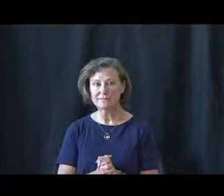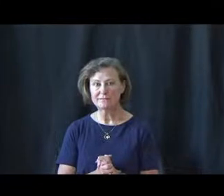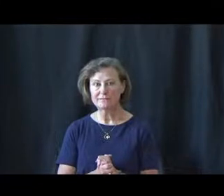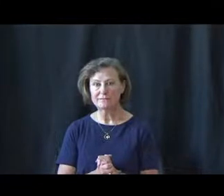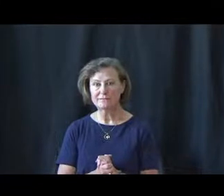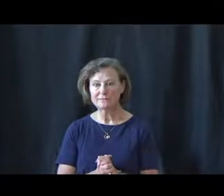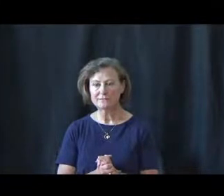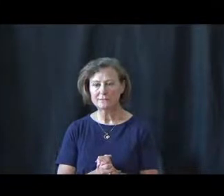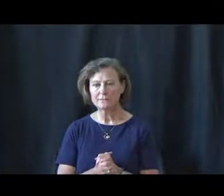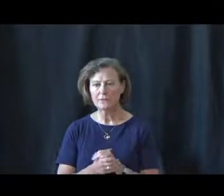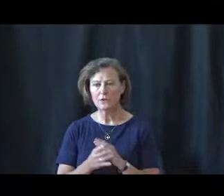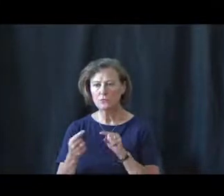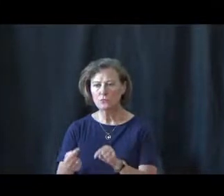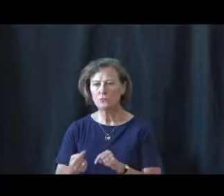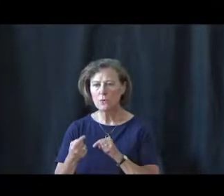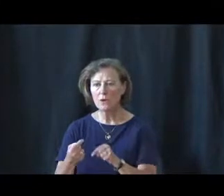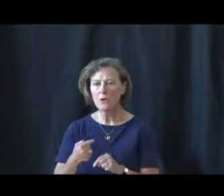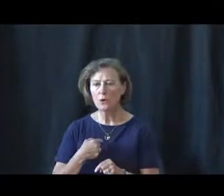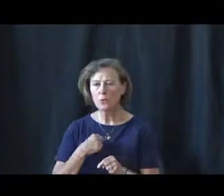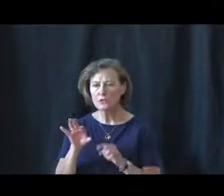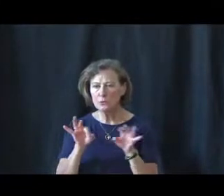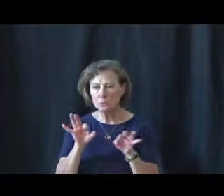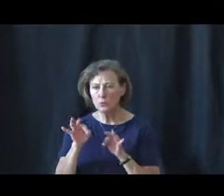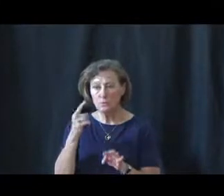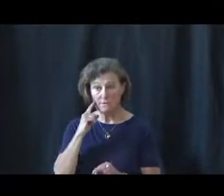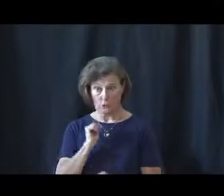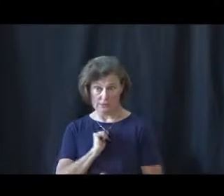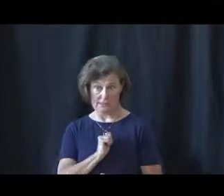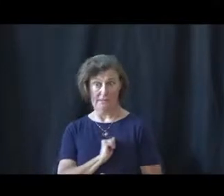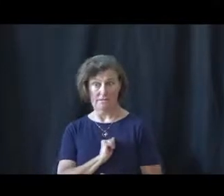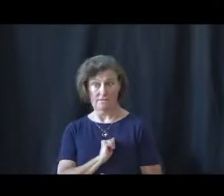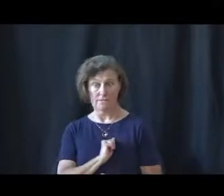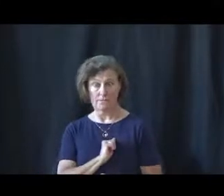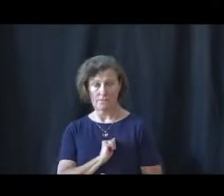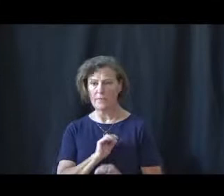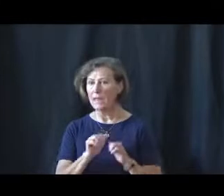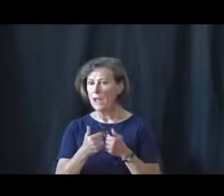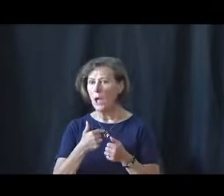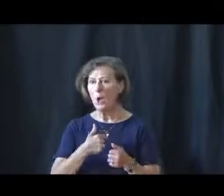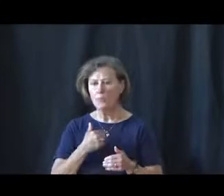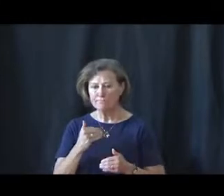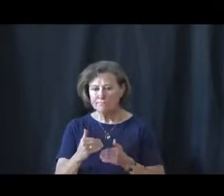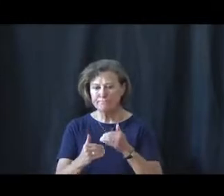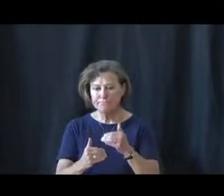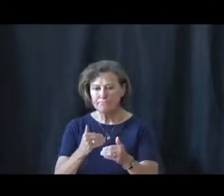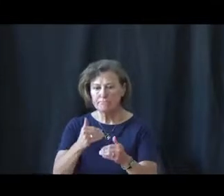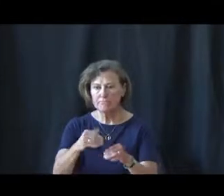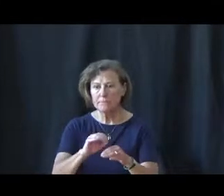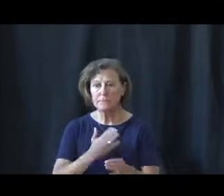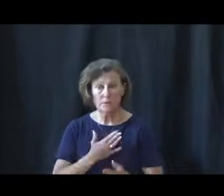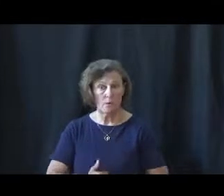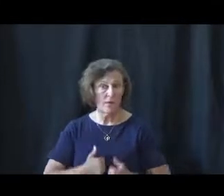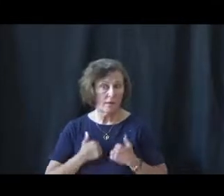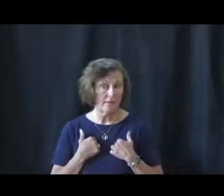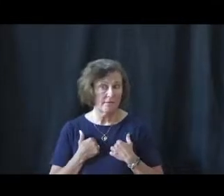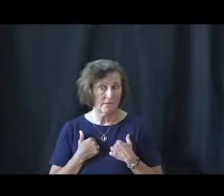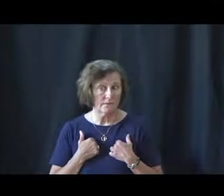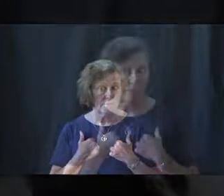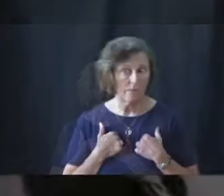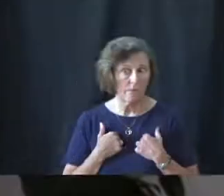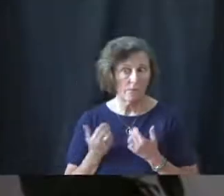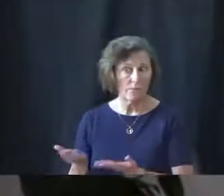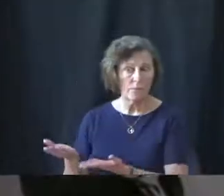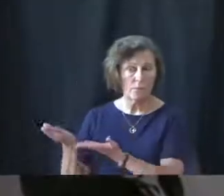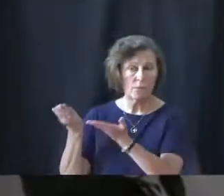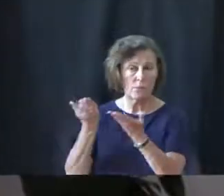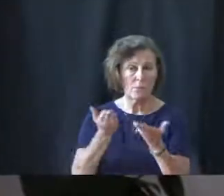In the struggles we choose for ourselves, in the ways we move forward in our lives and bring our